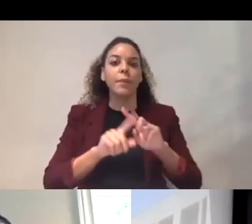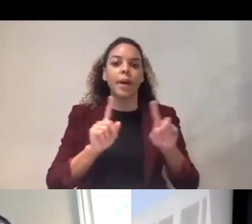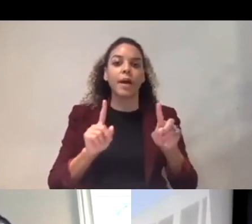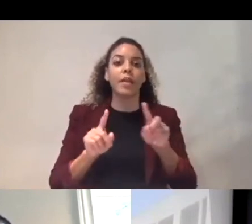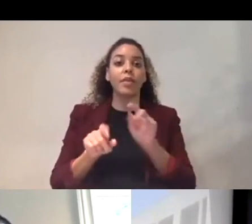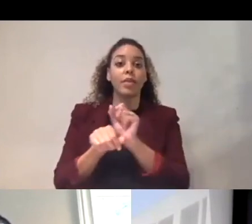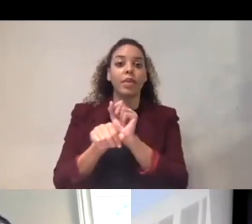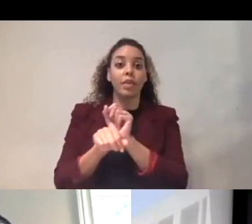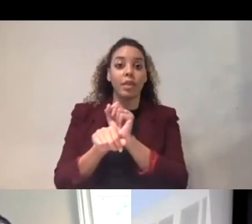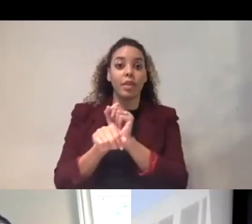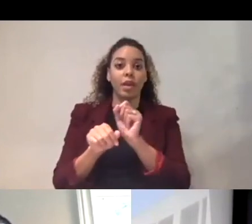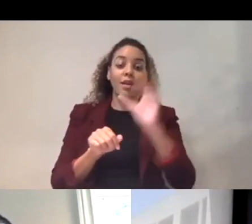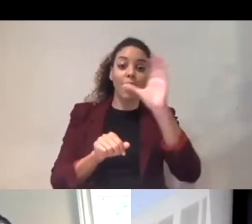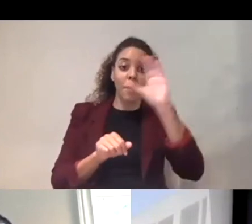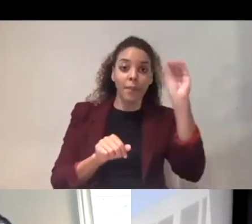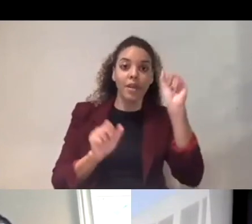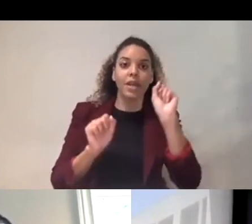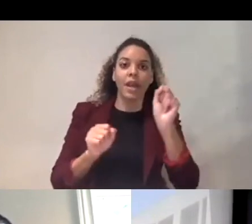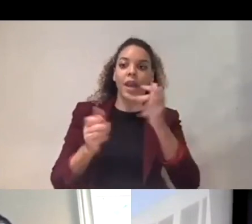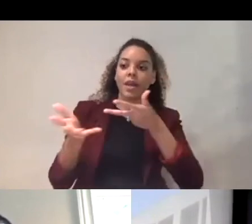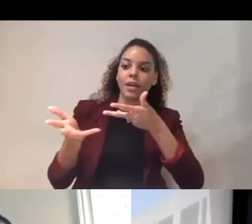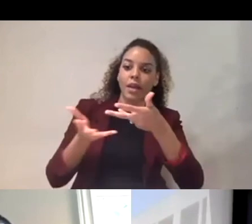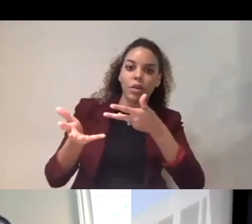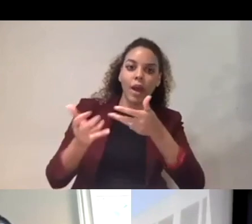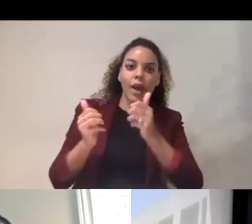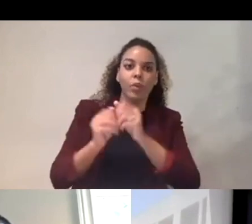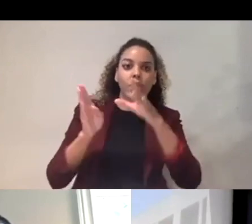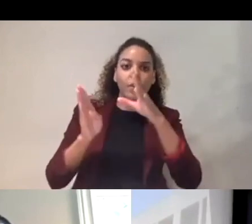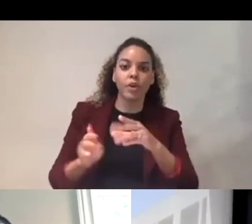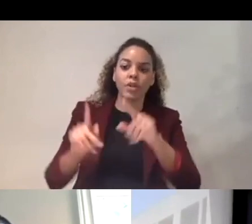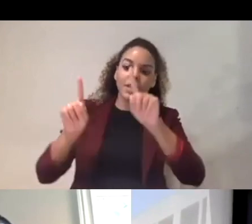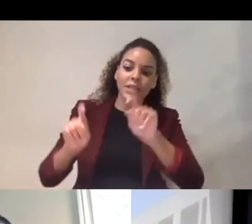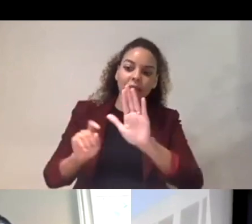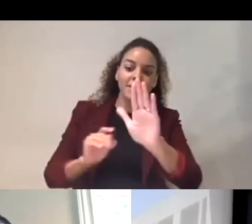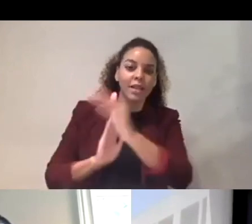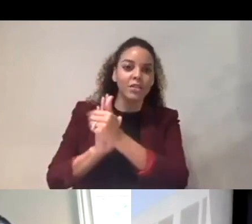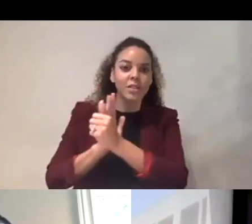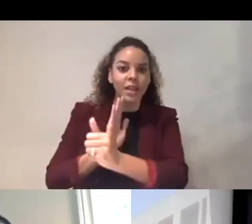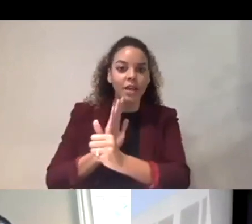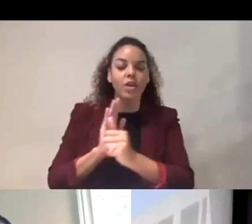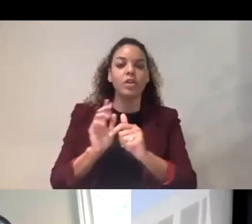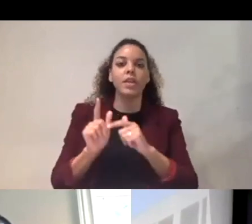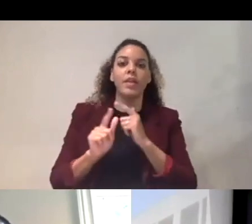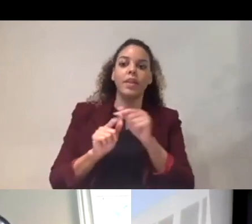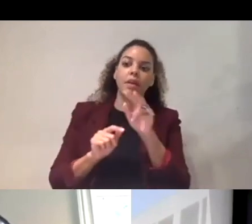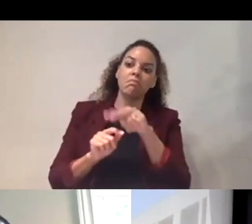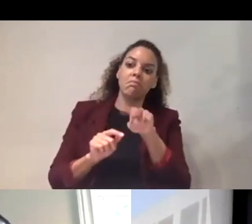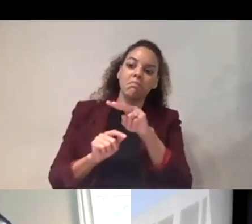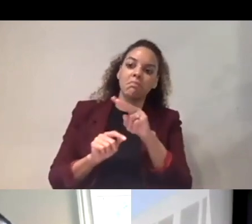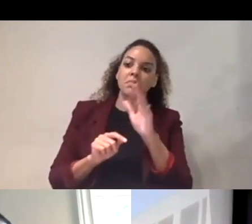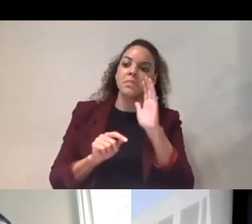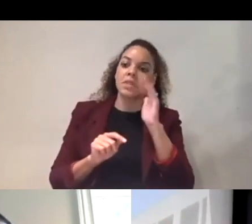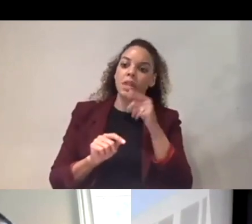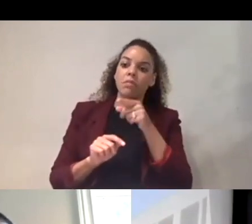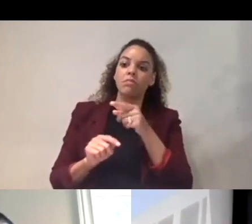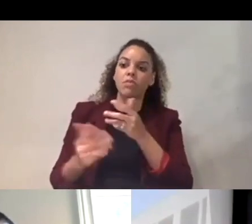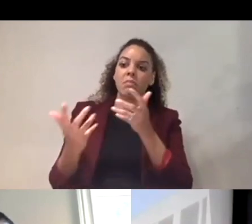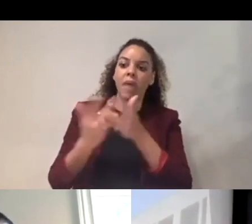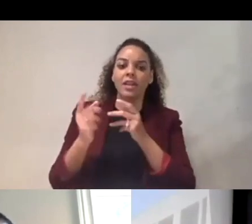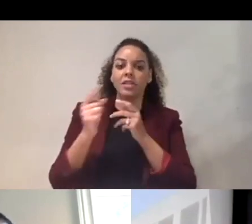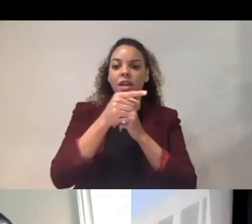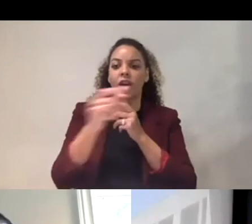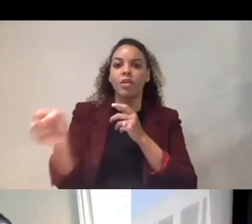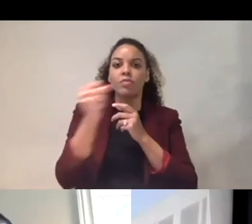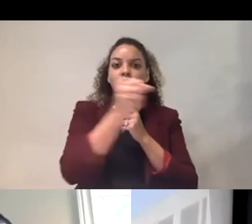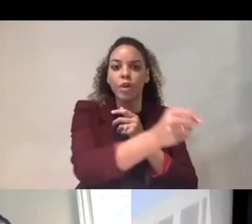individual and to assess their skills, their interest in the position, and really make a better match for the individual. So I think we have to look at